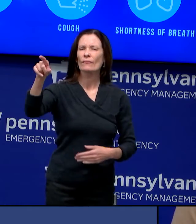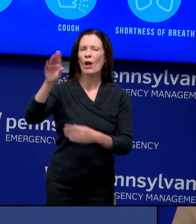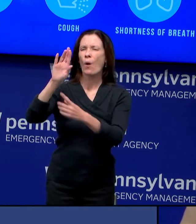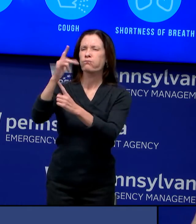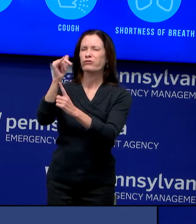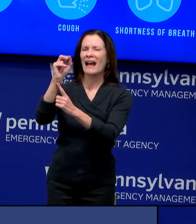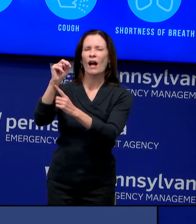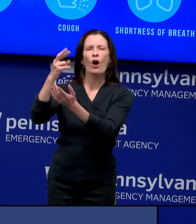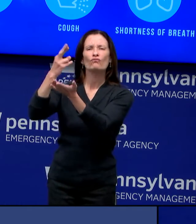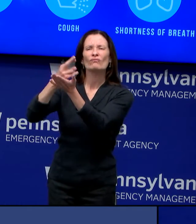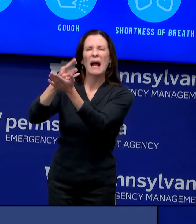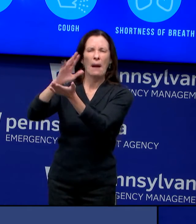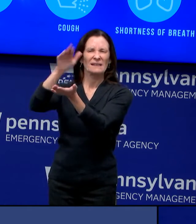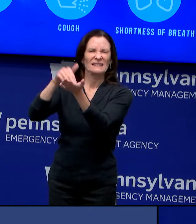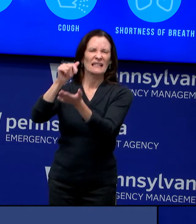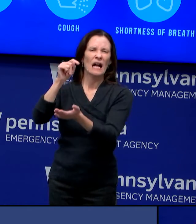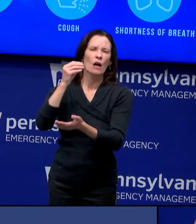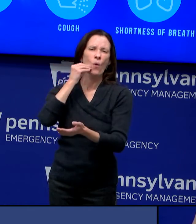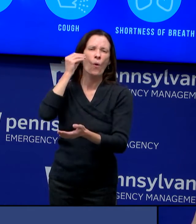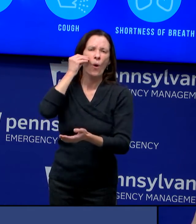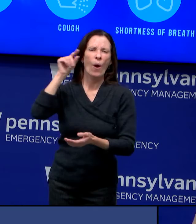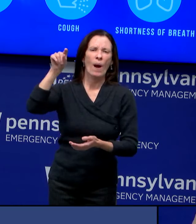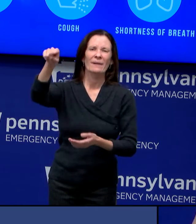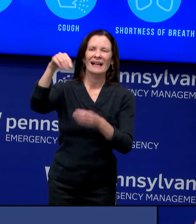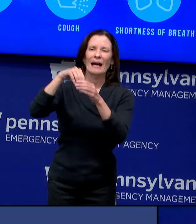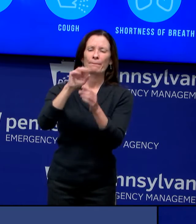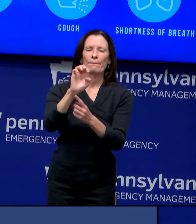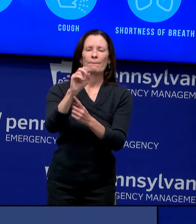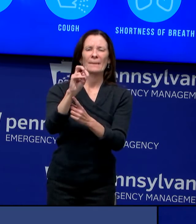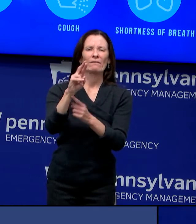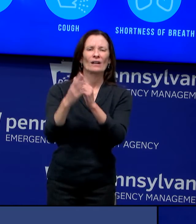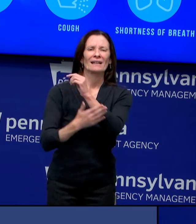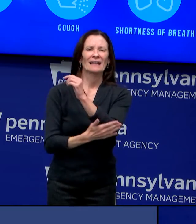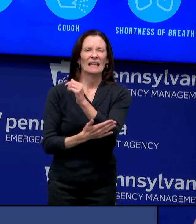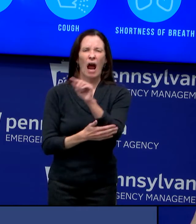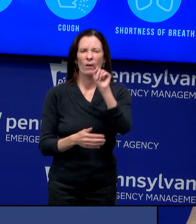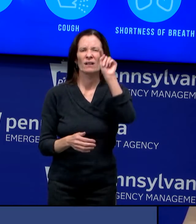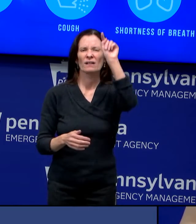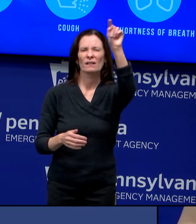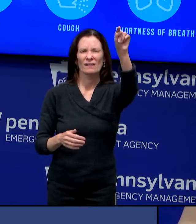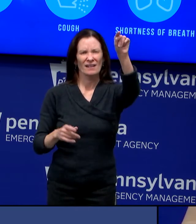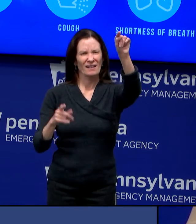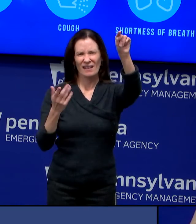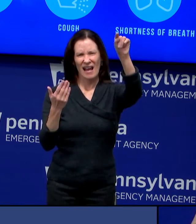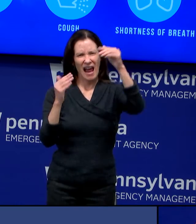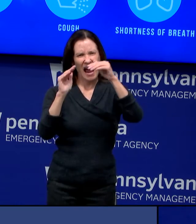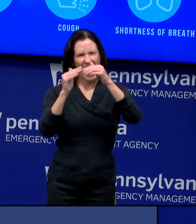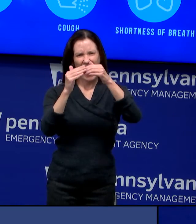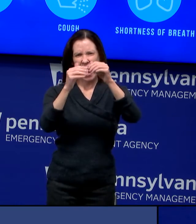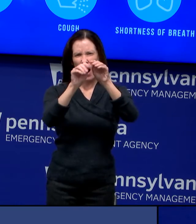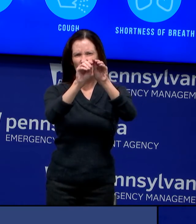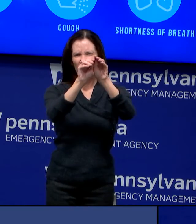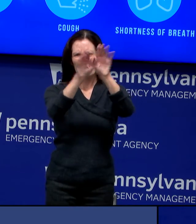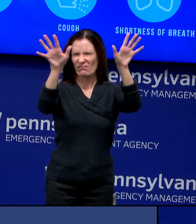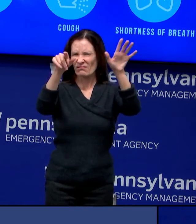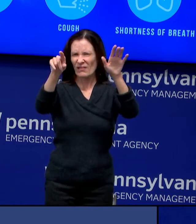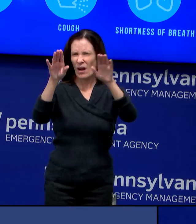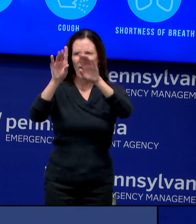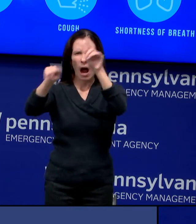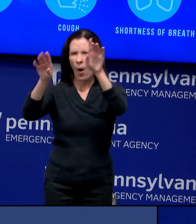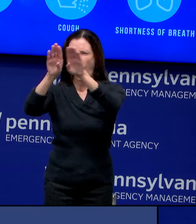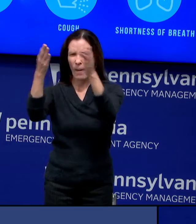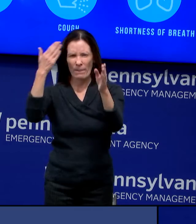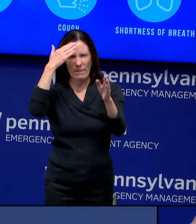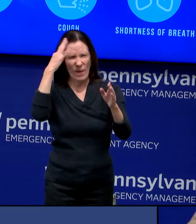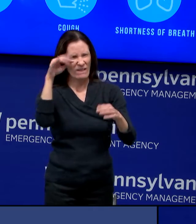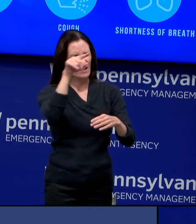as I was alluding to before, if there is a long-term care living facility or a number of facilities which are having a large number